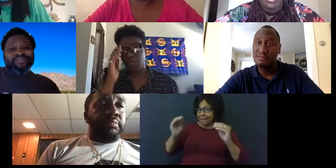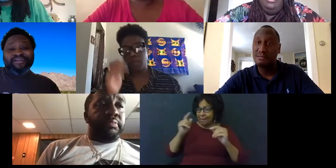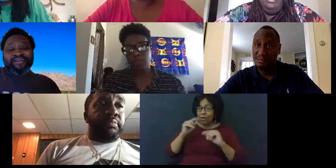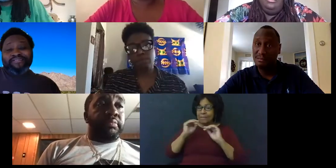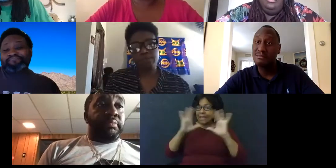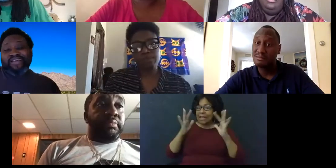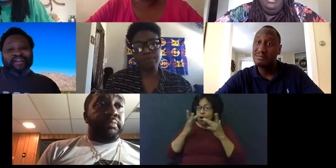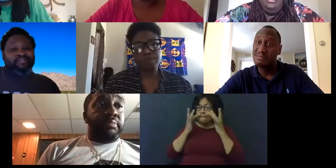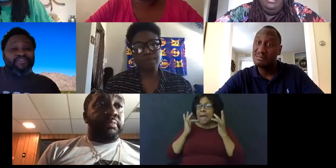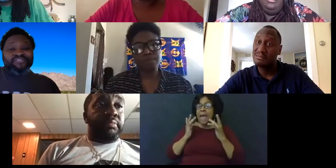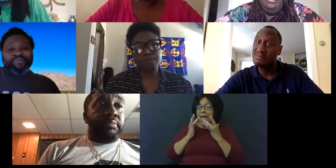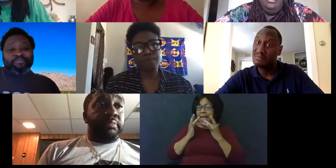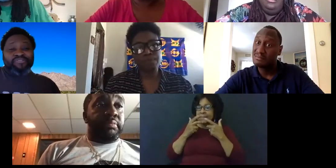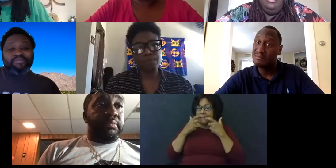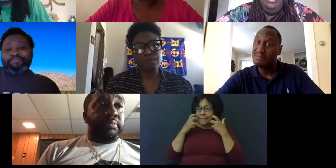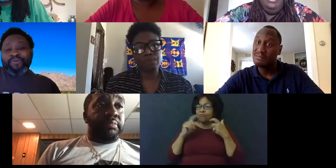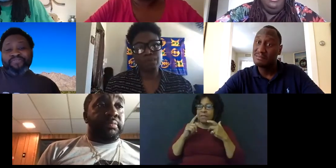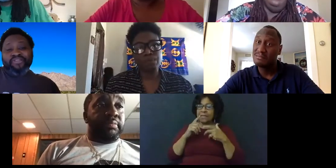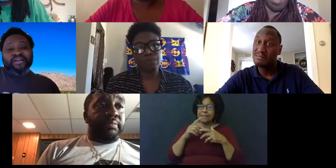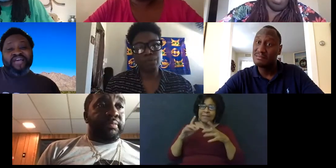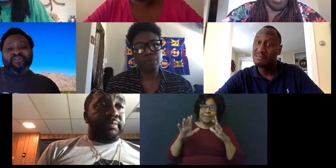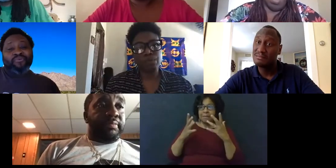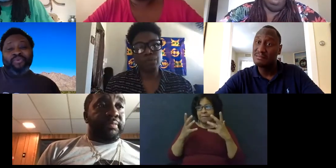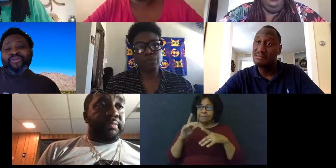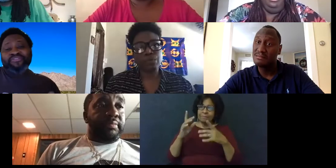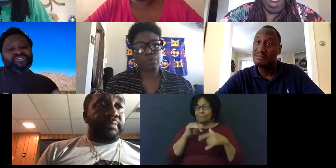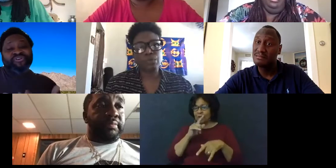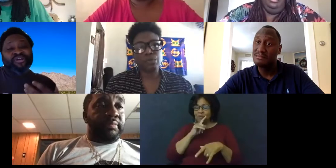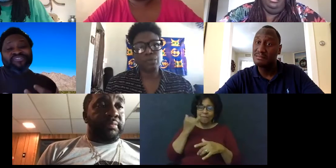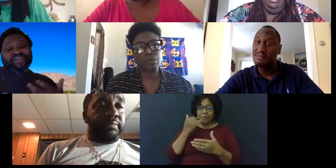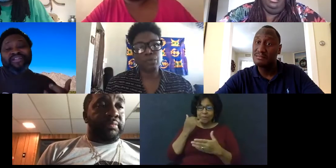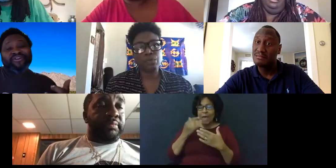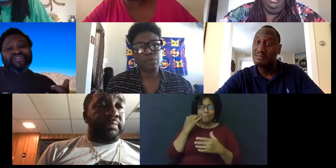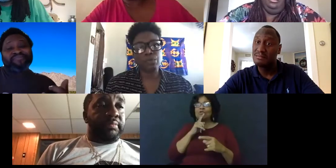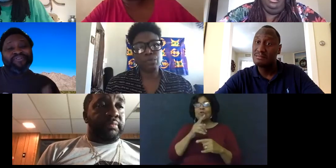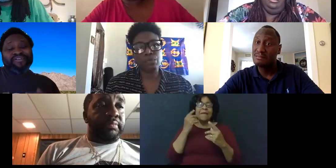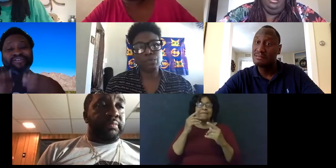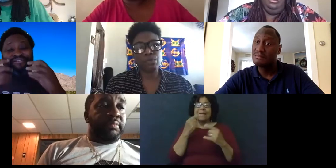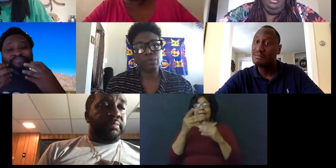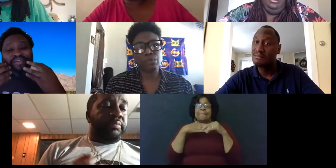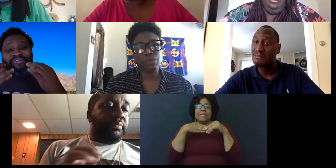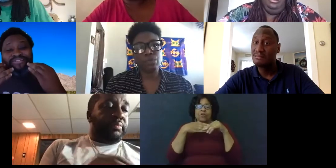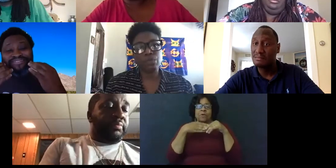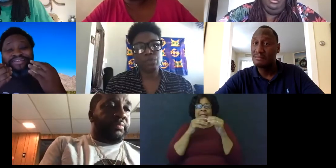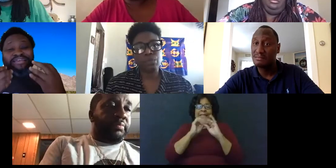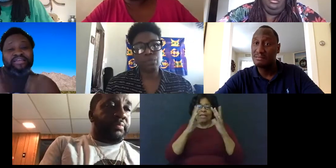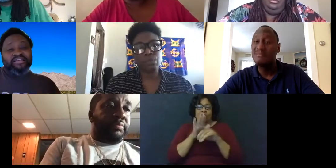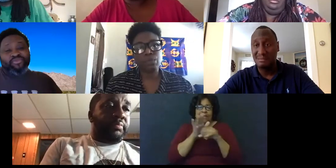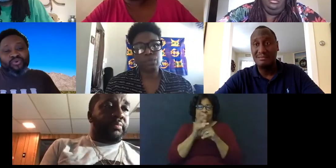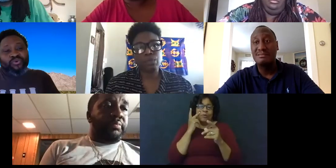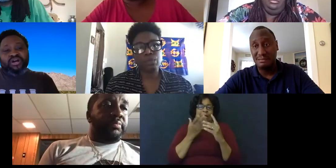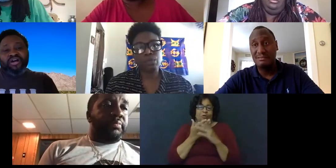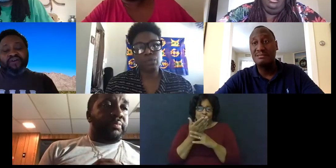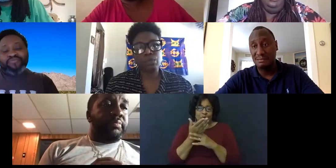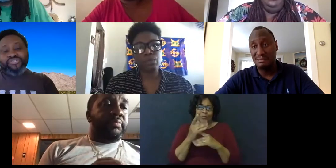is kind of defeats the purpose, to be perfectly honest. I don't know whether there's a material that's even clear enough to be able to see